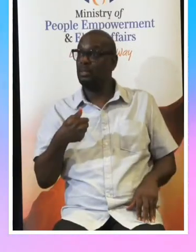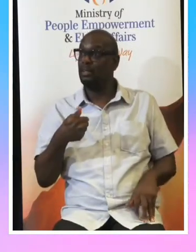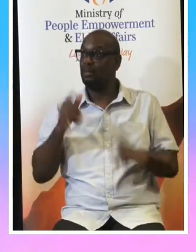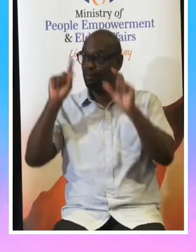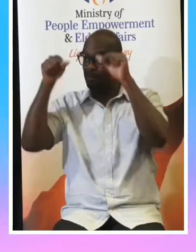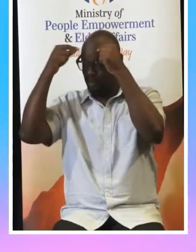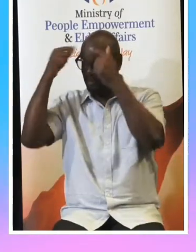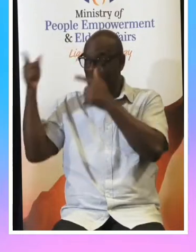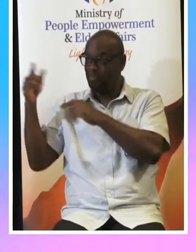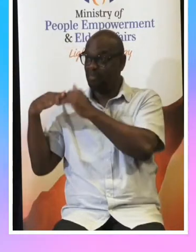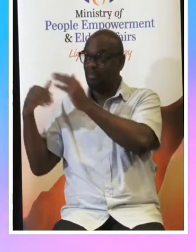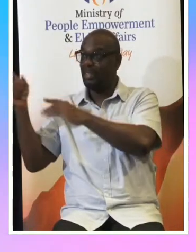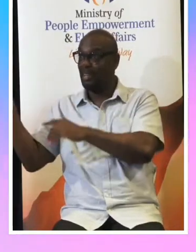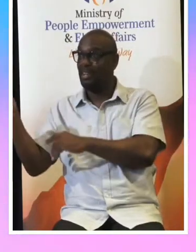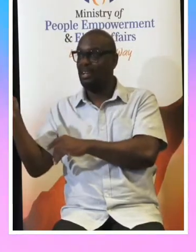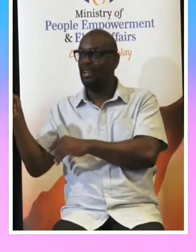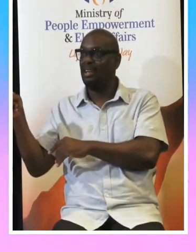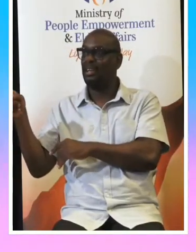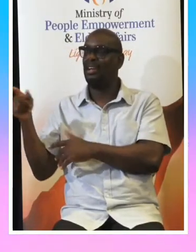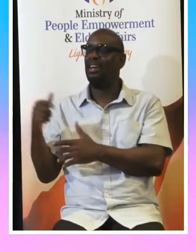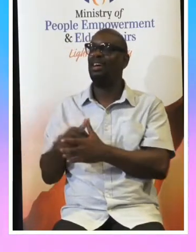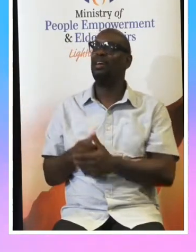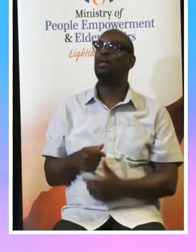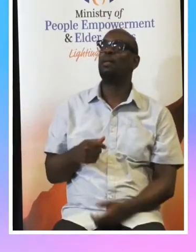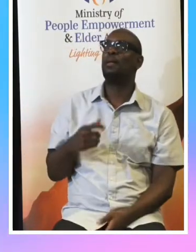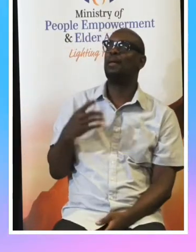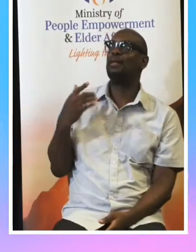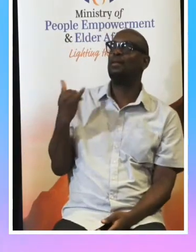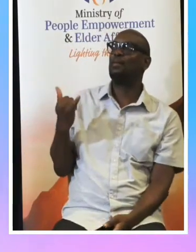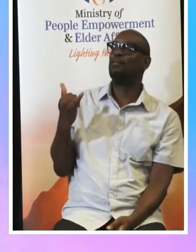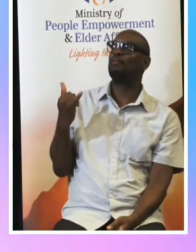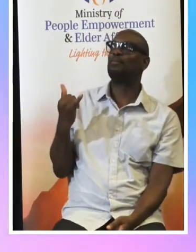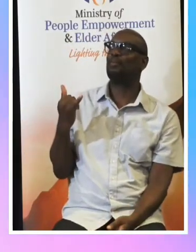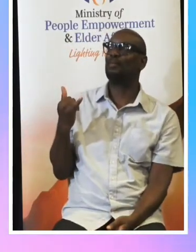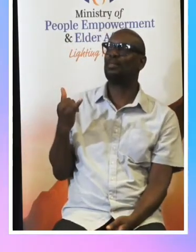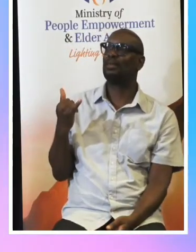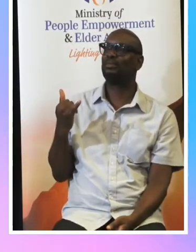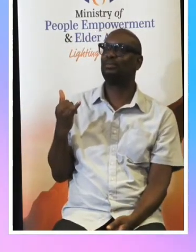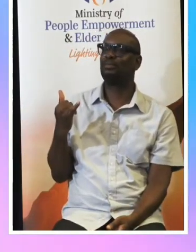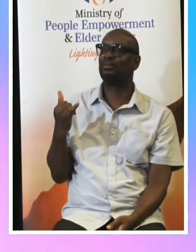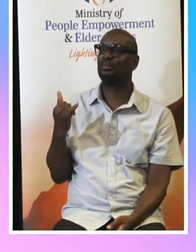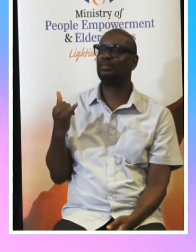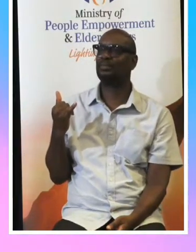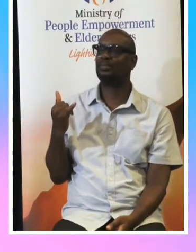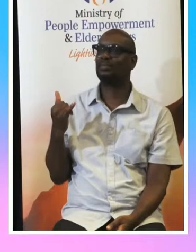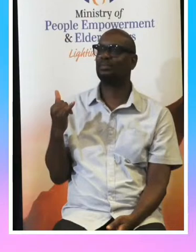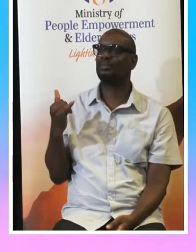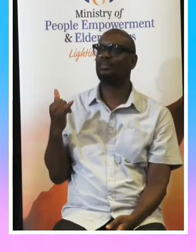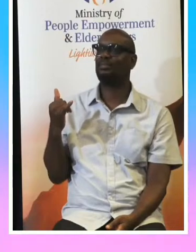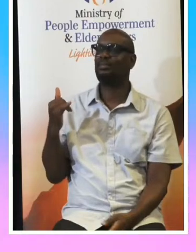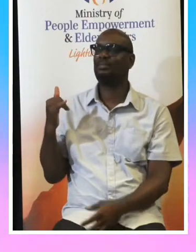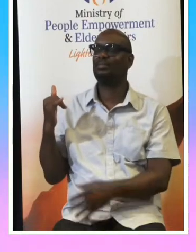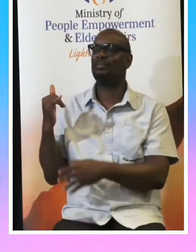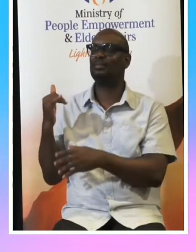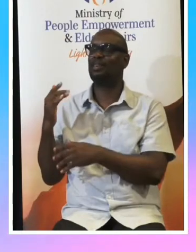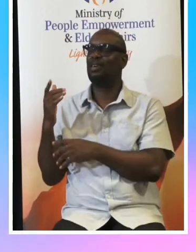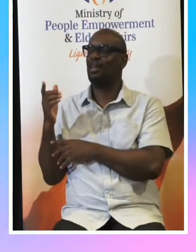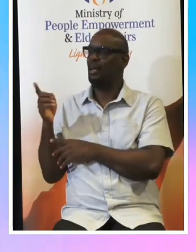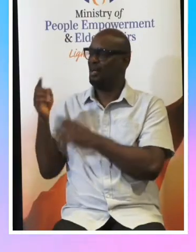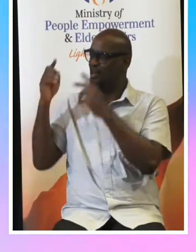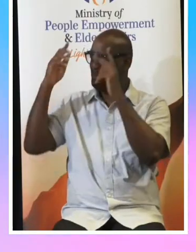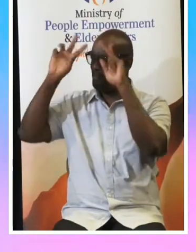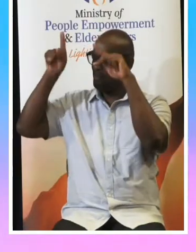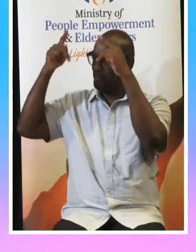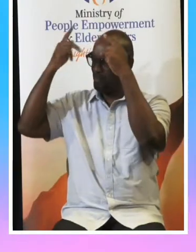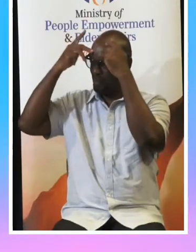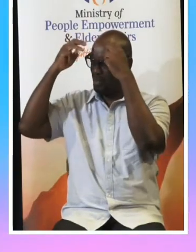A now twice elected prime minister took my concerns and perhaps what others may